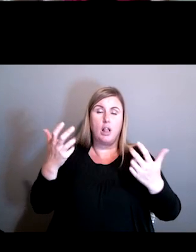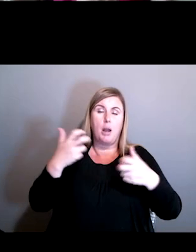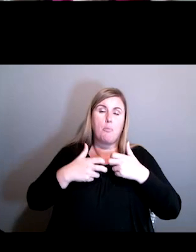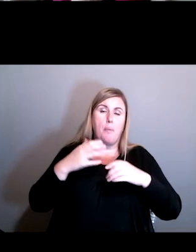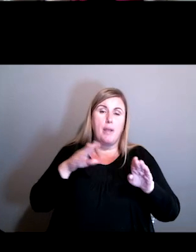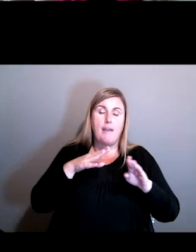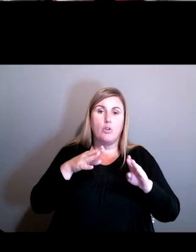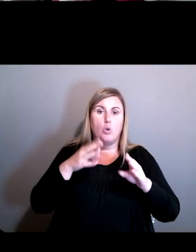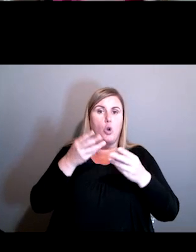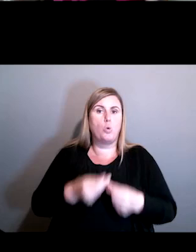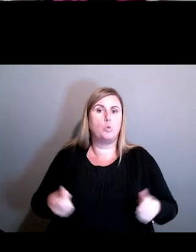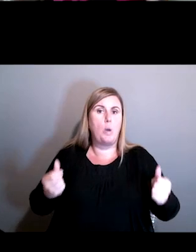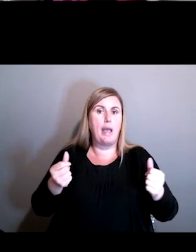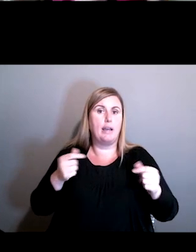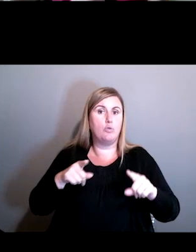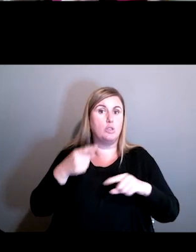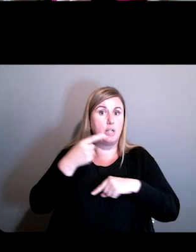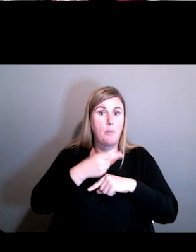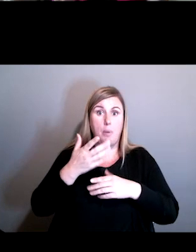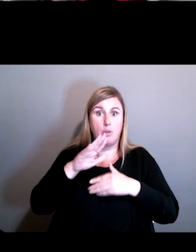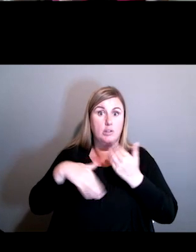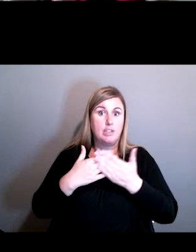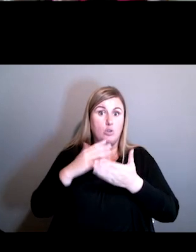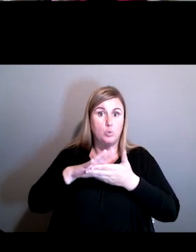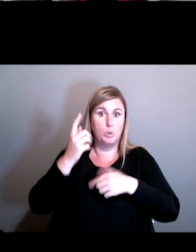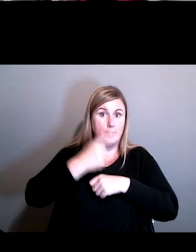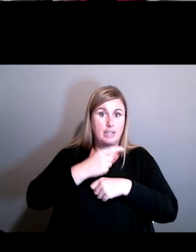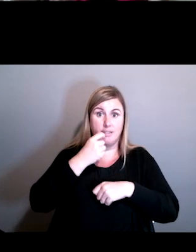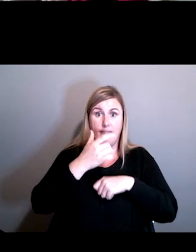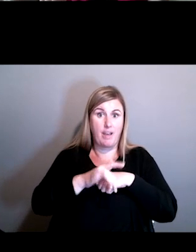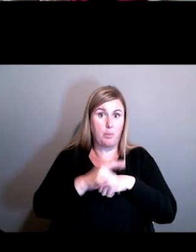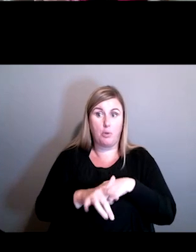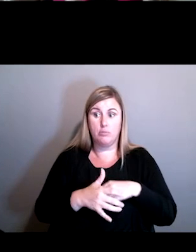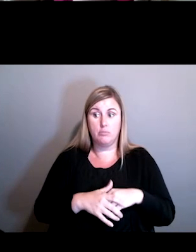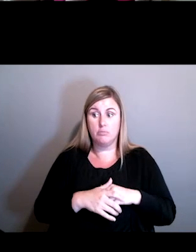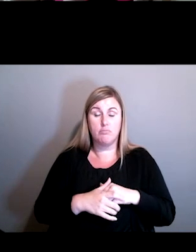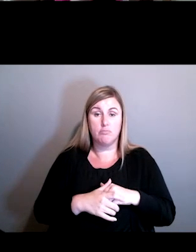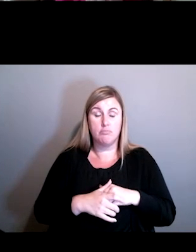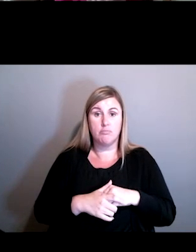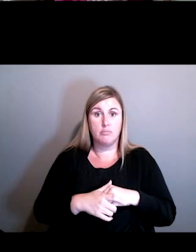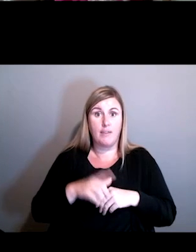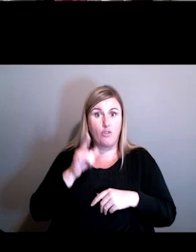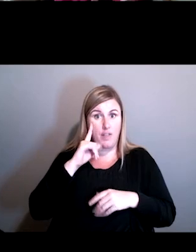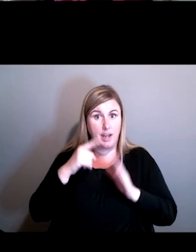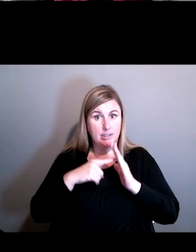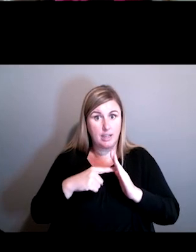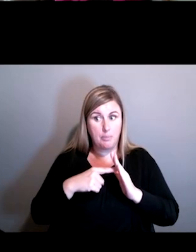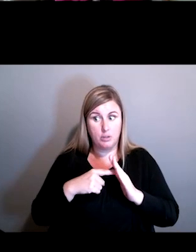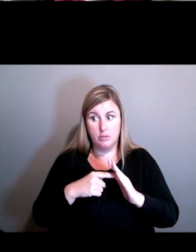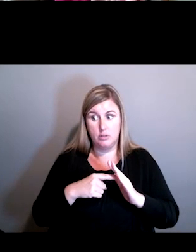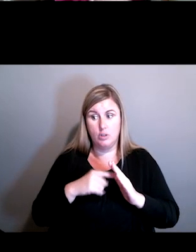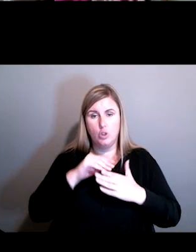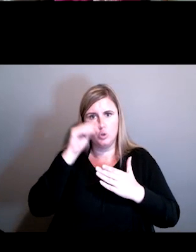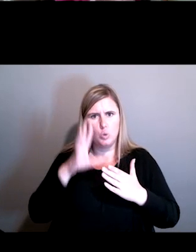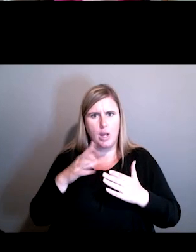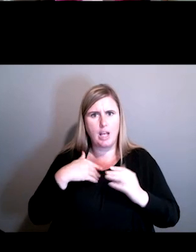maybe the entire school day it's not available. And in this instance, the student has no opportunity to practice. And